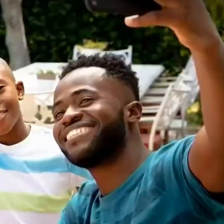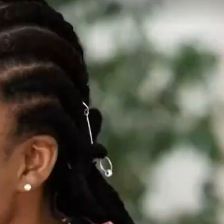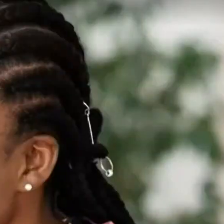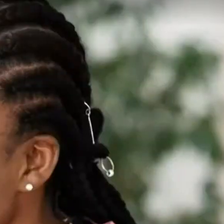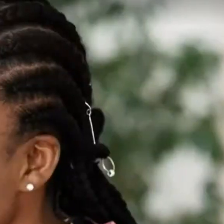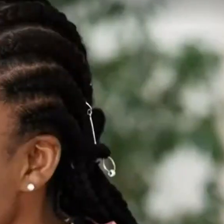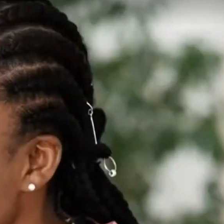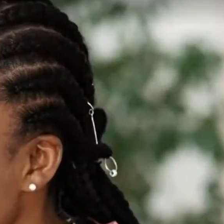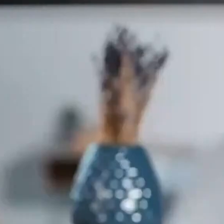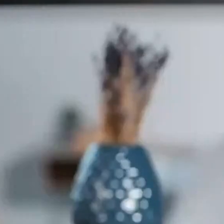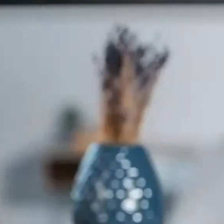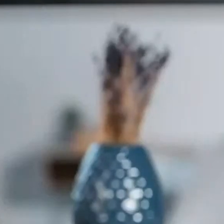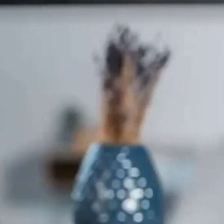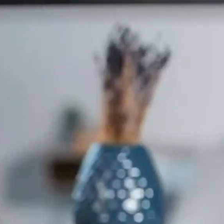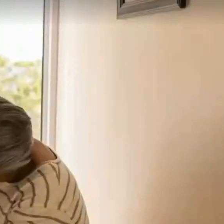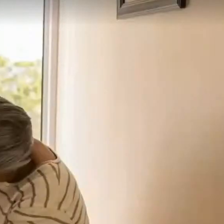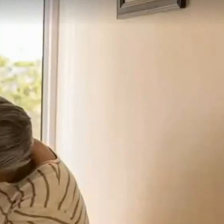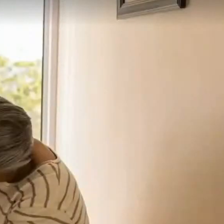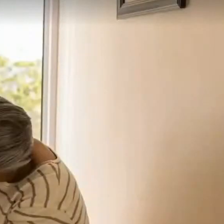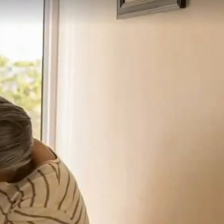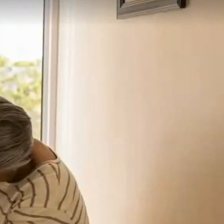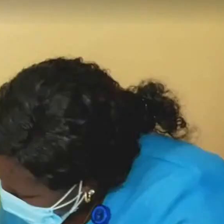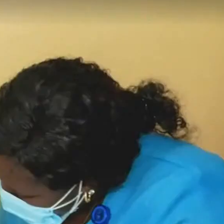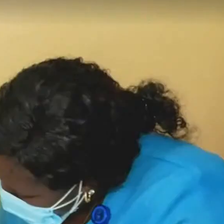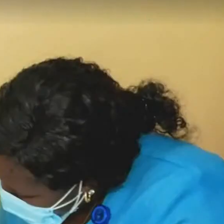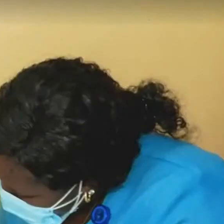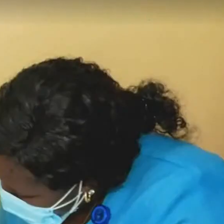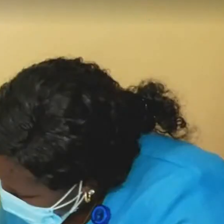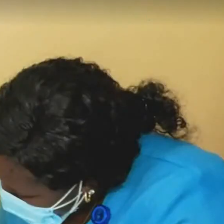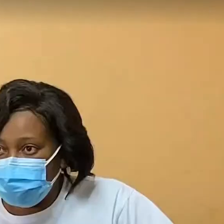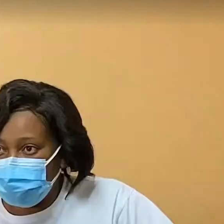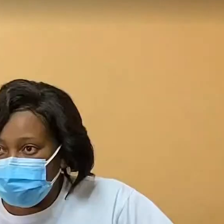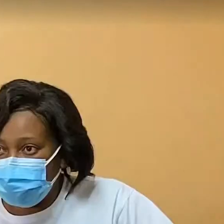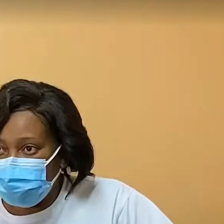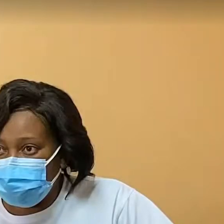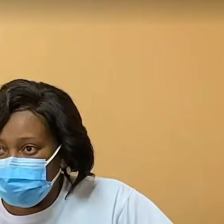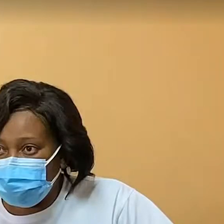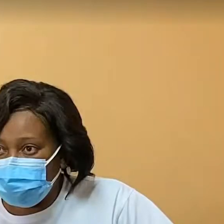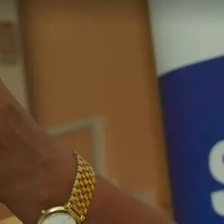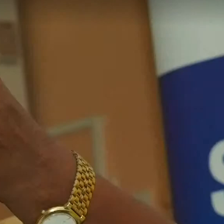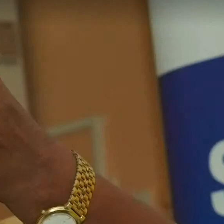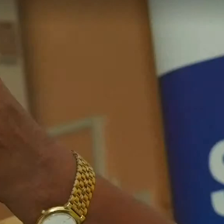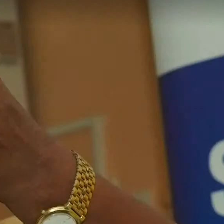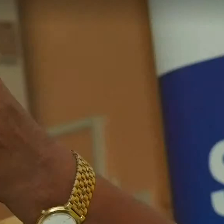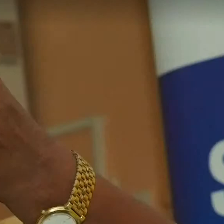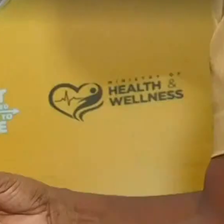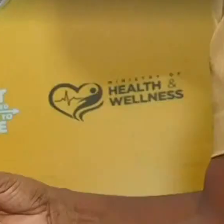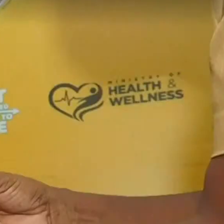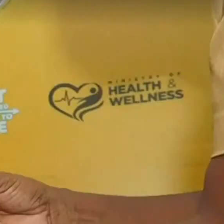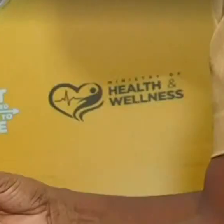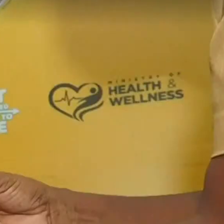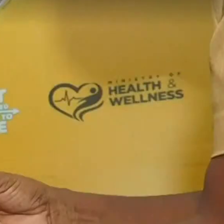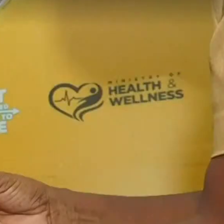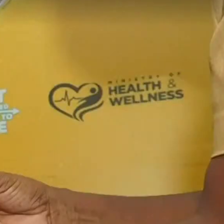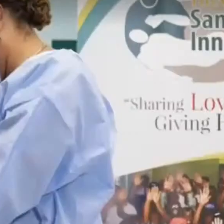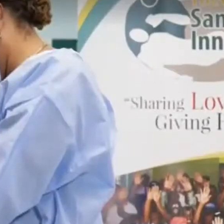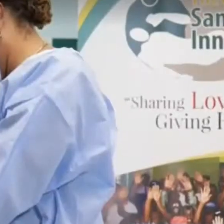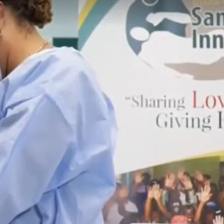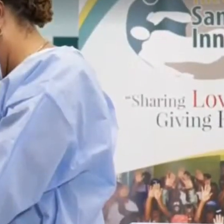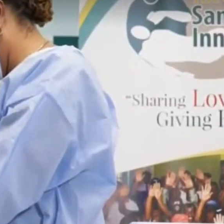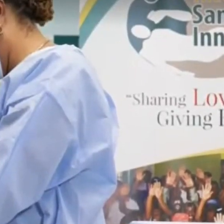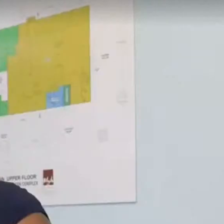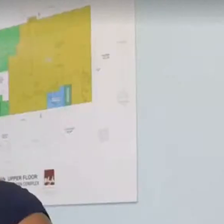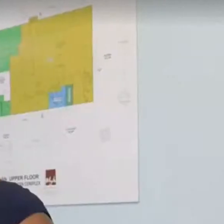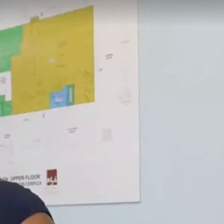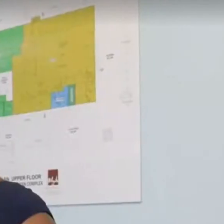like simply giving your mom or dad a hug. I have been vaccinated and I am encouraging each and every Jamaican to take the vaccine